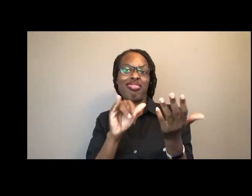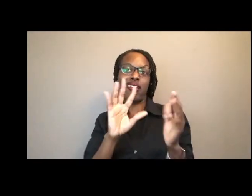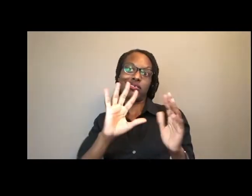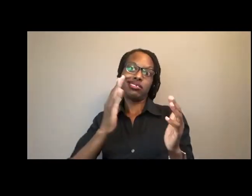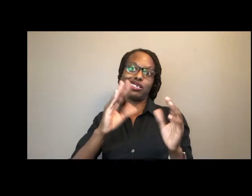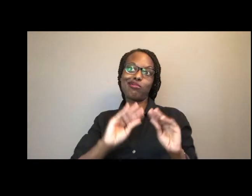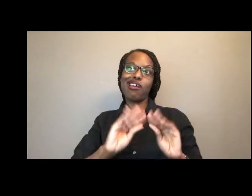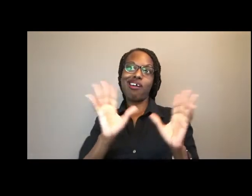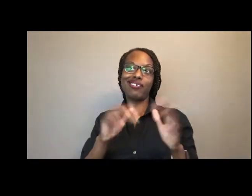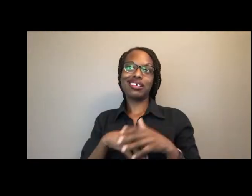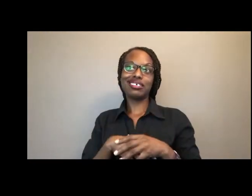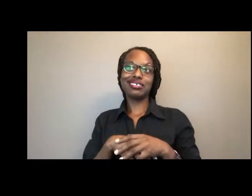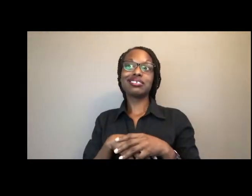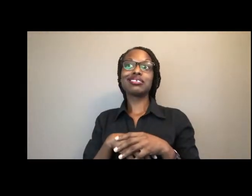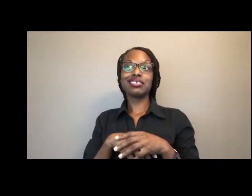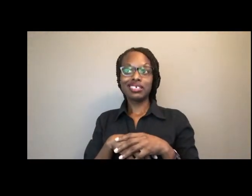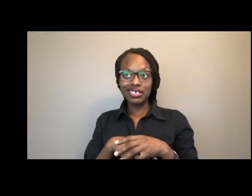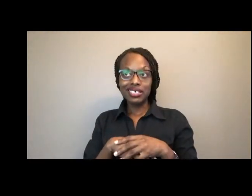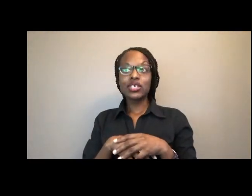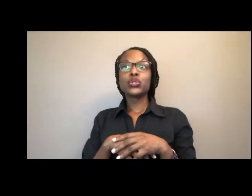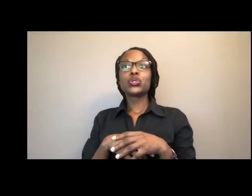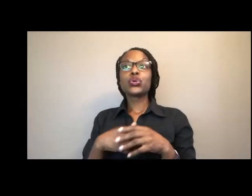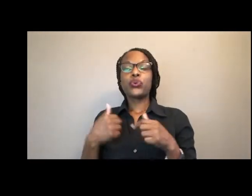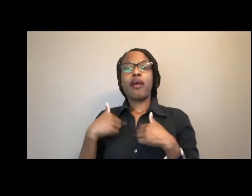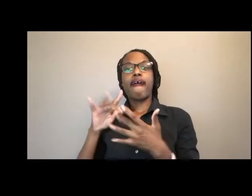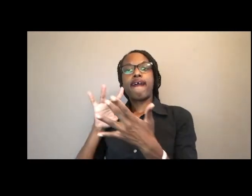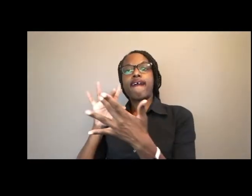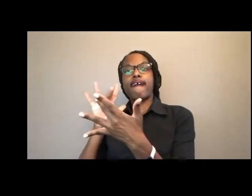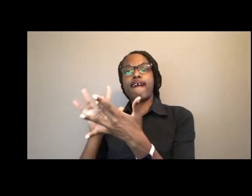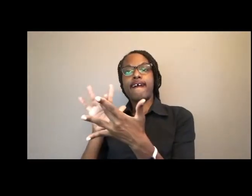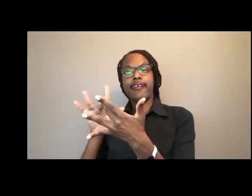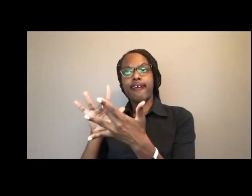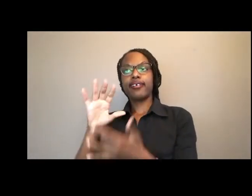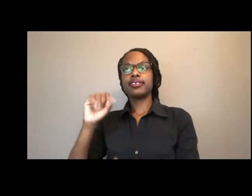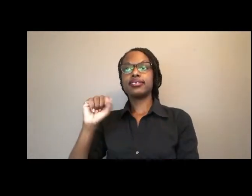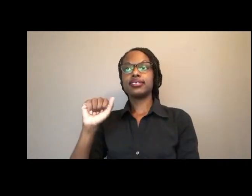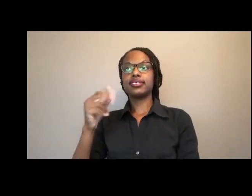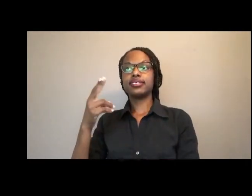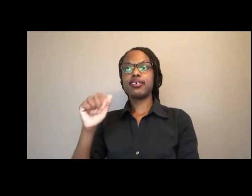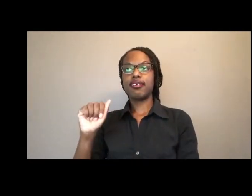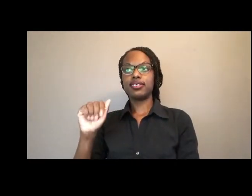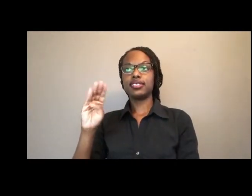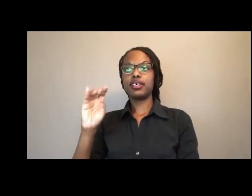to the subway. So I reached out to him, and he